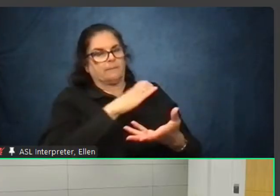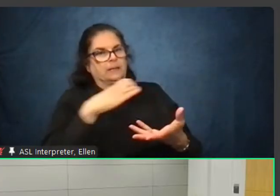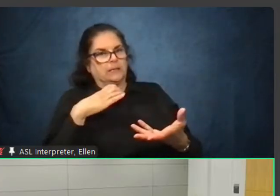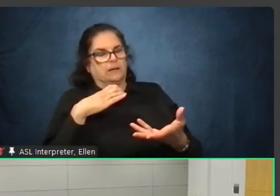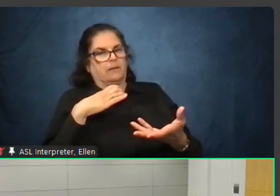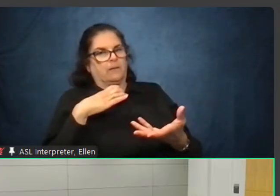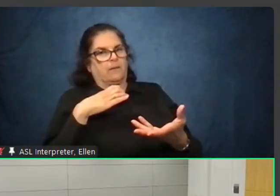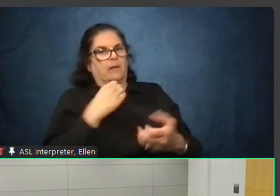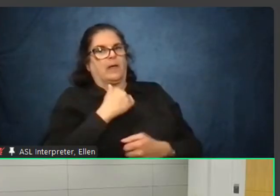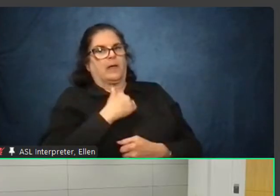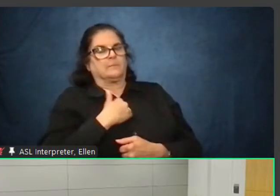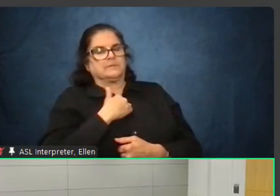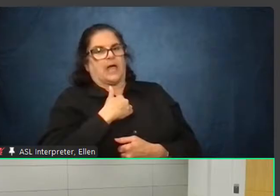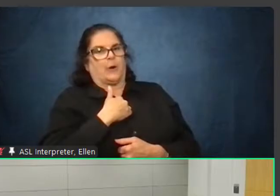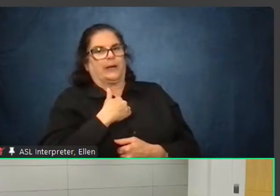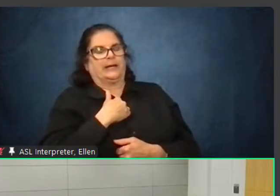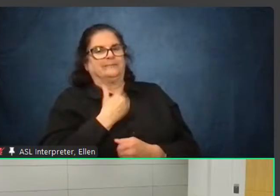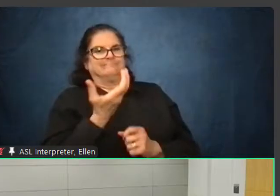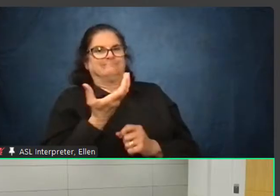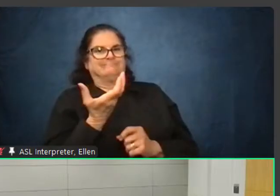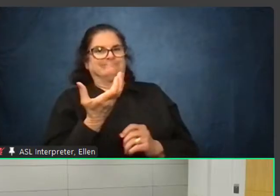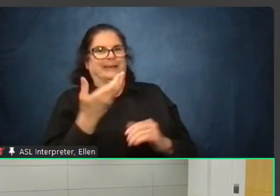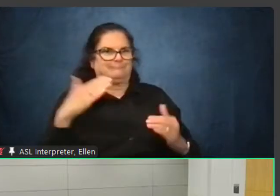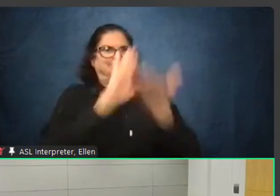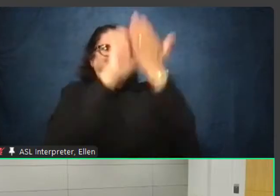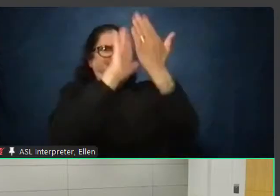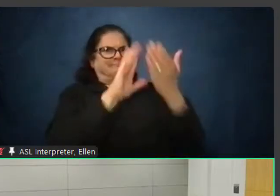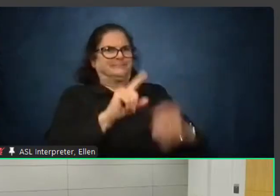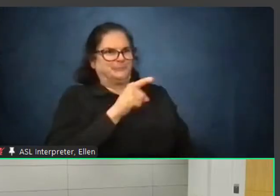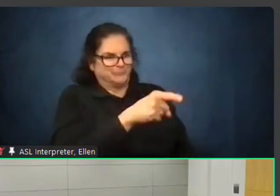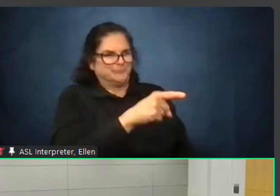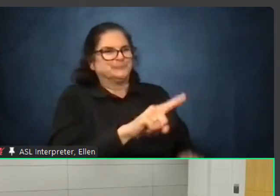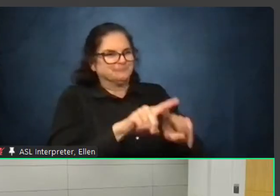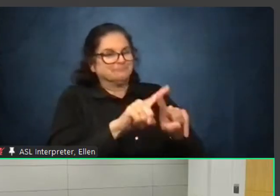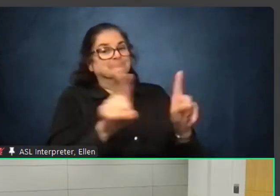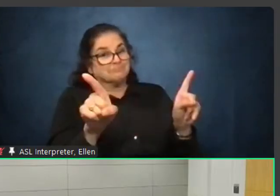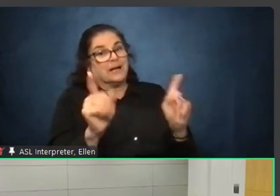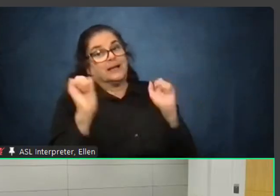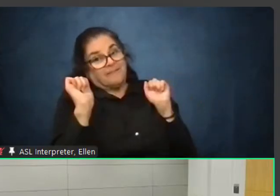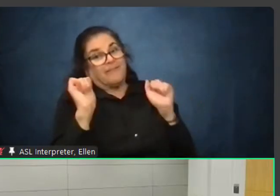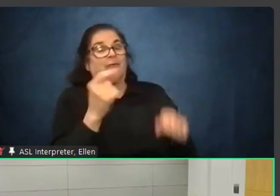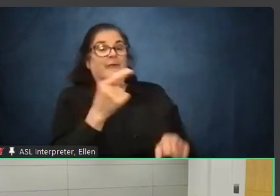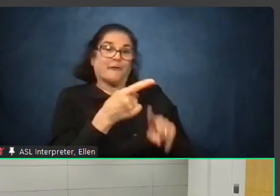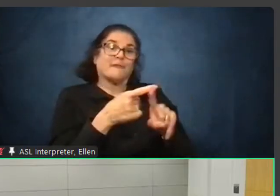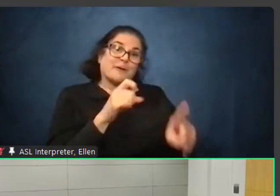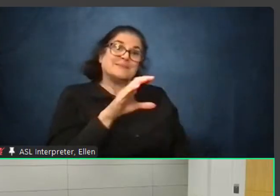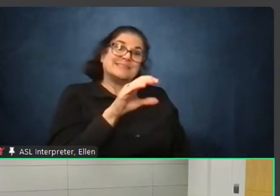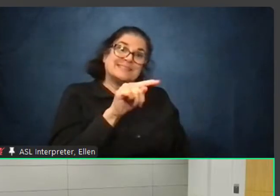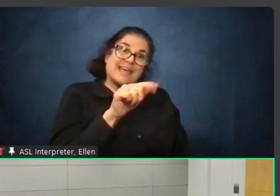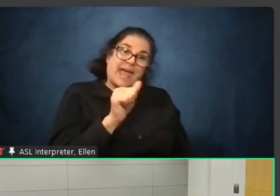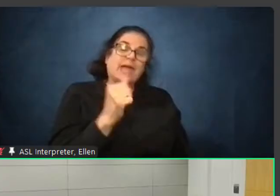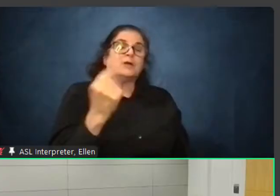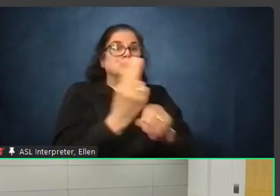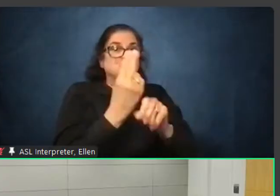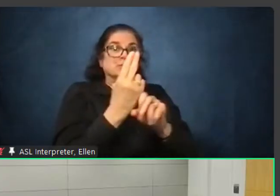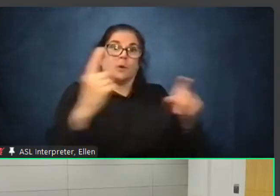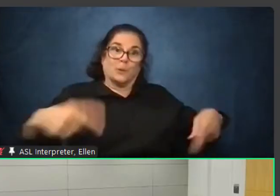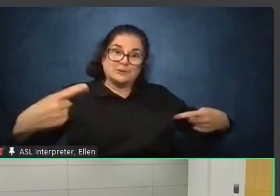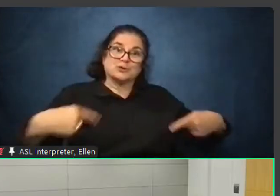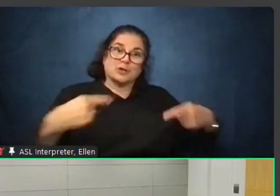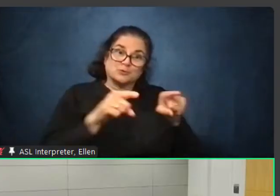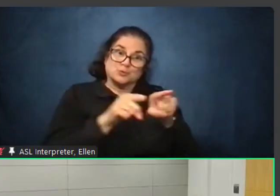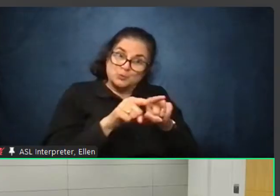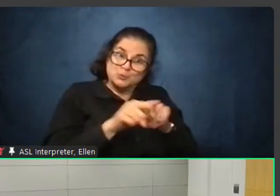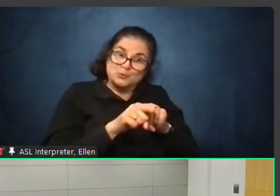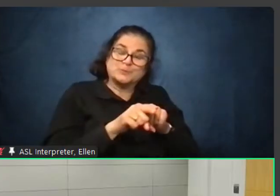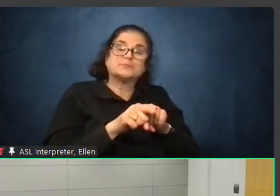and I'm sorry to put you on the spot, but just because you are both someone from CTA and you're a wheelchair user. So to be clear, like